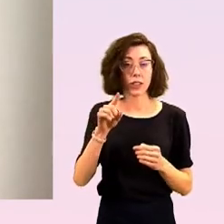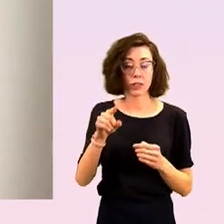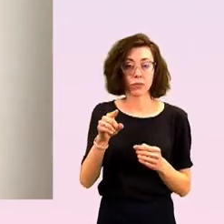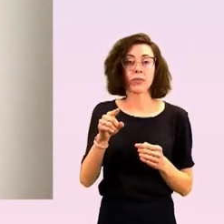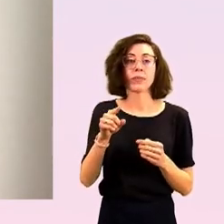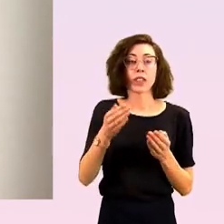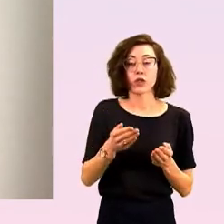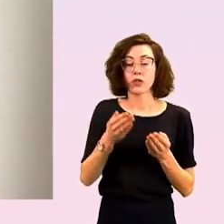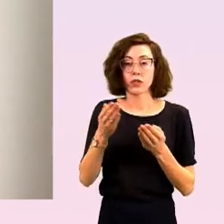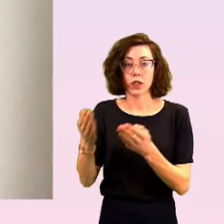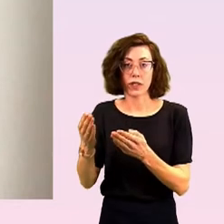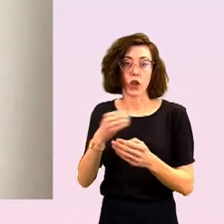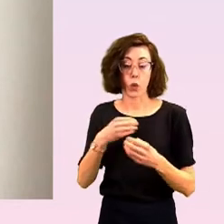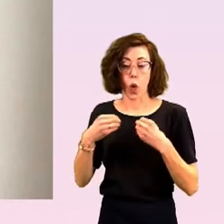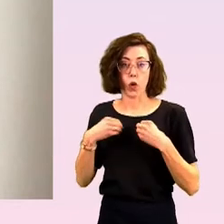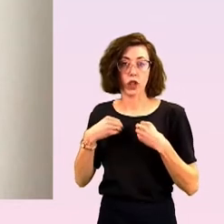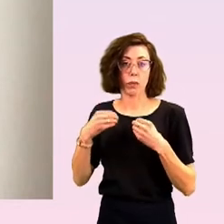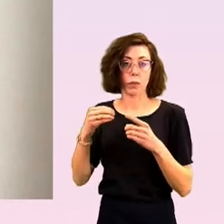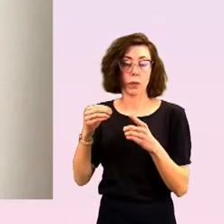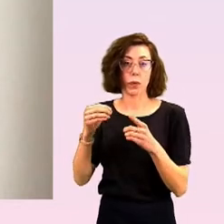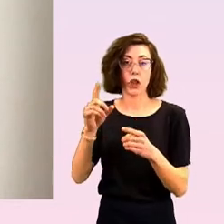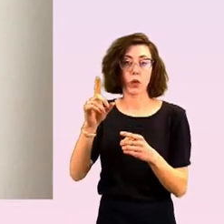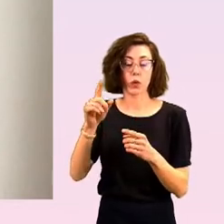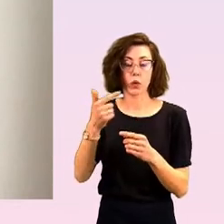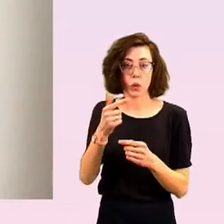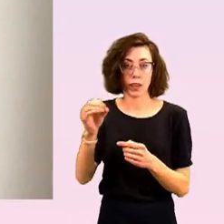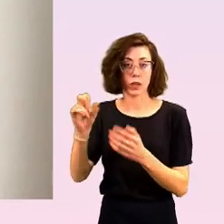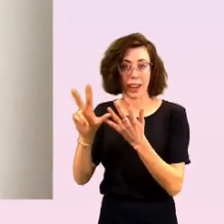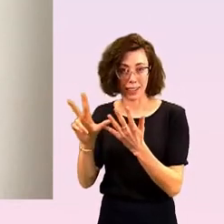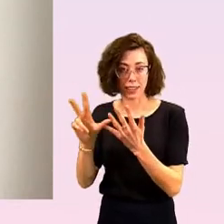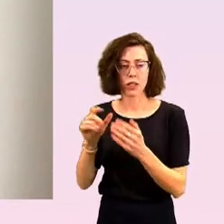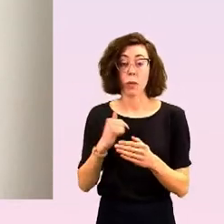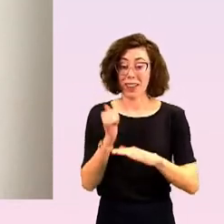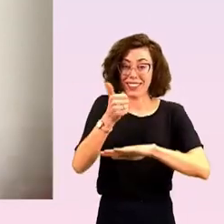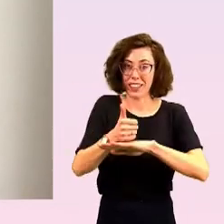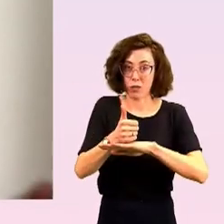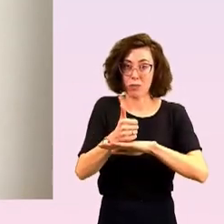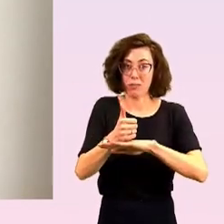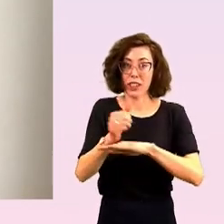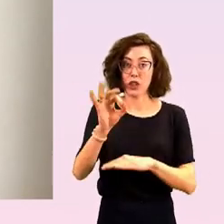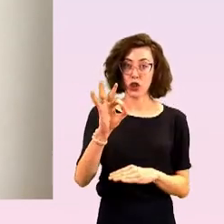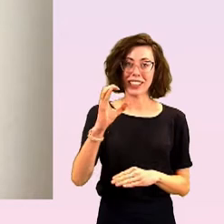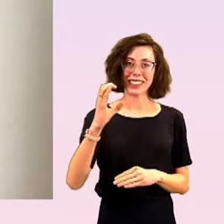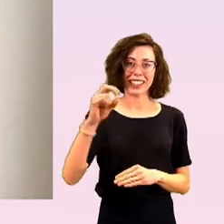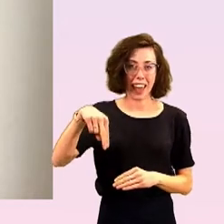2008. I'm the founding editor of GCN. I cut my teeth as a